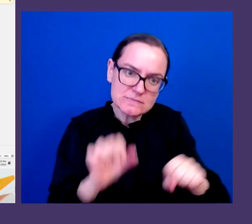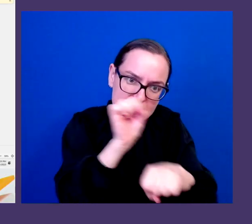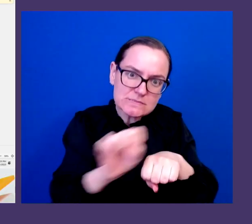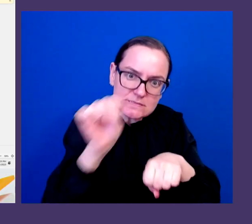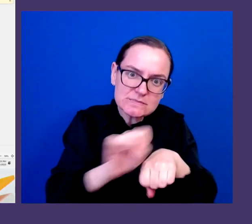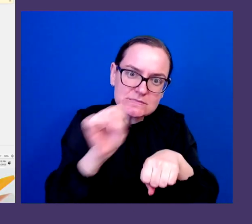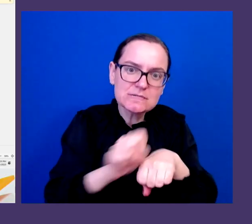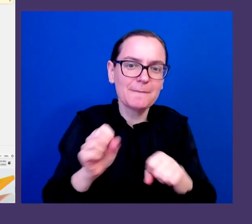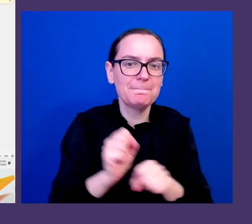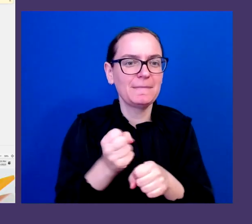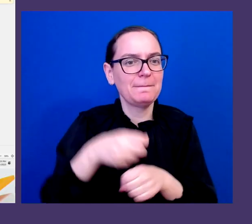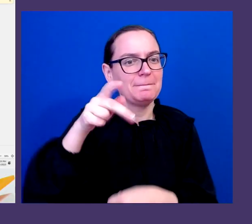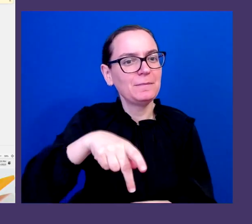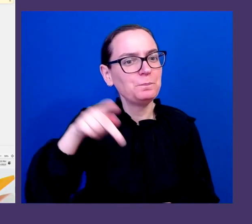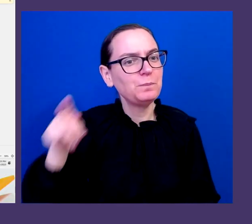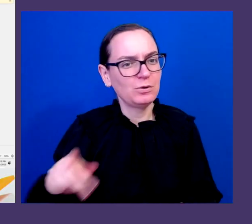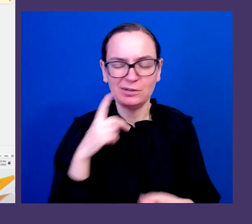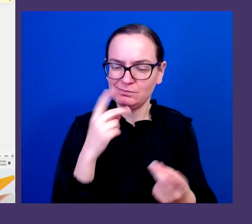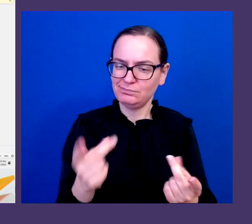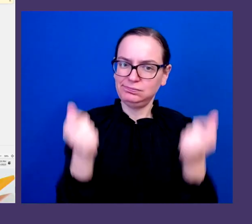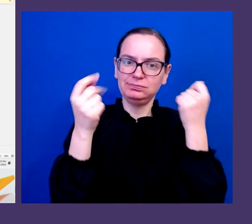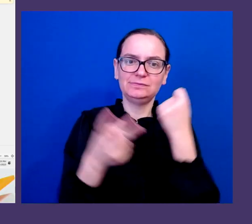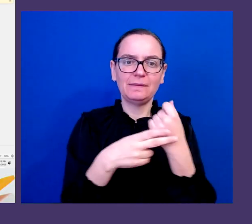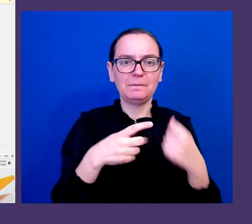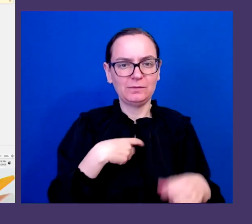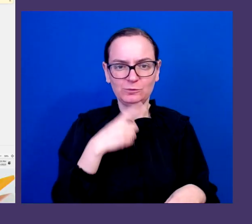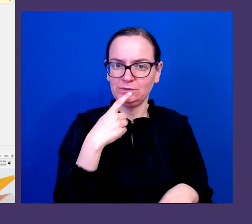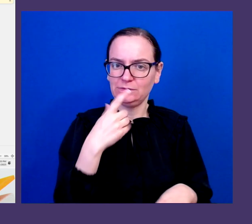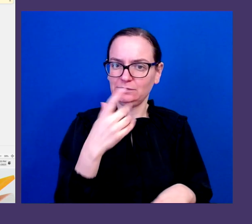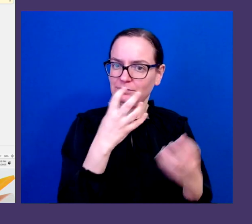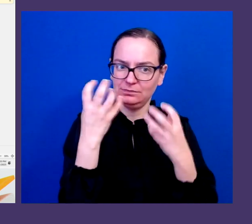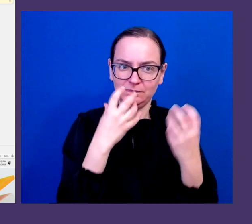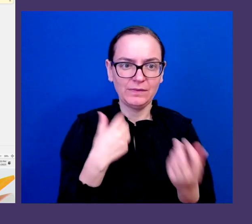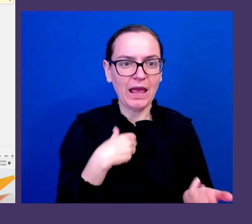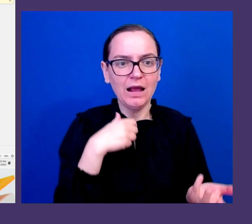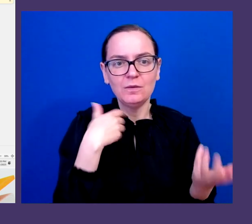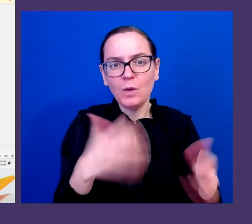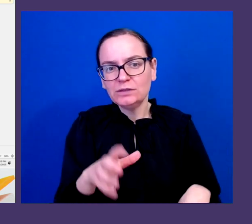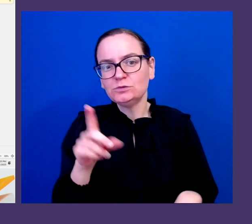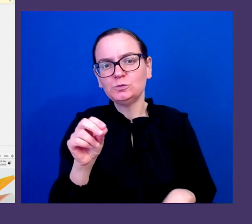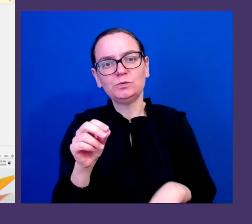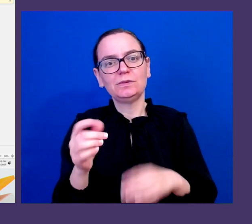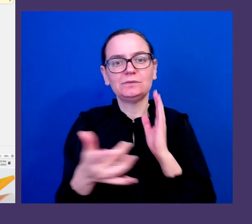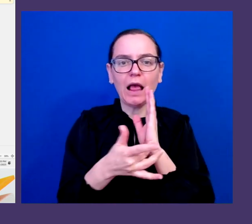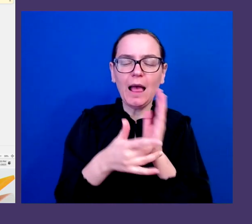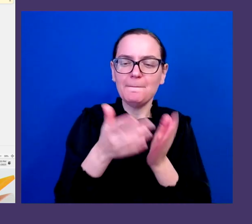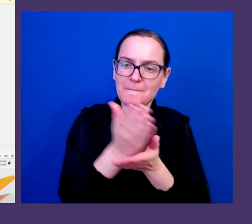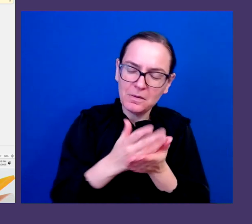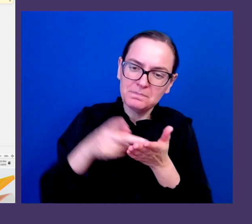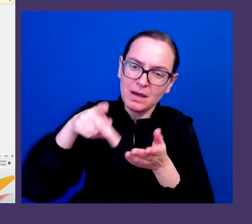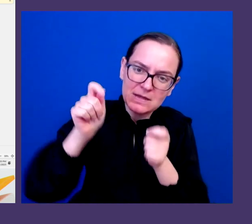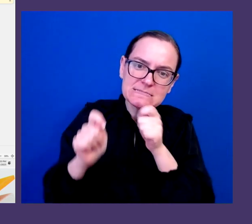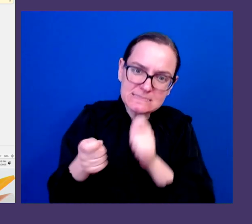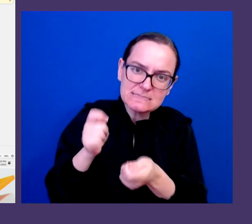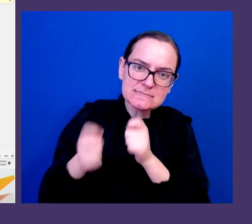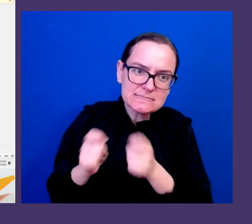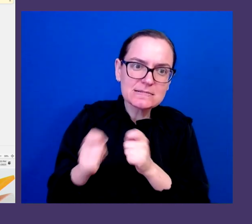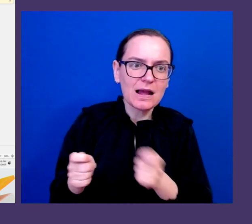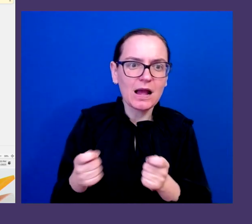really does the things I kind of don't want to do, which is like the technical aspects of PowerPoint, which is really, really great.